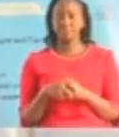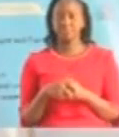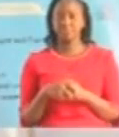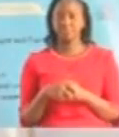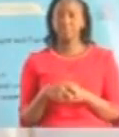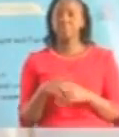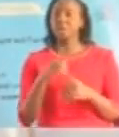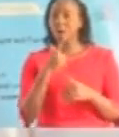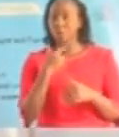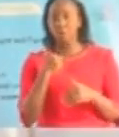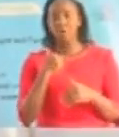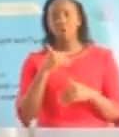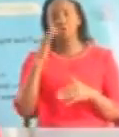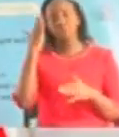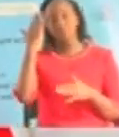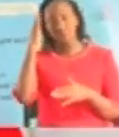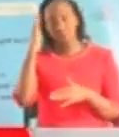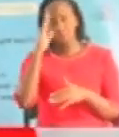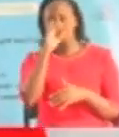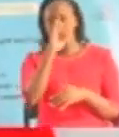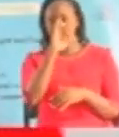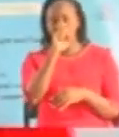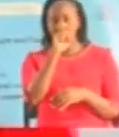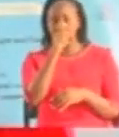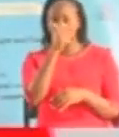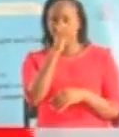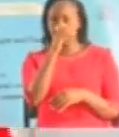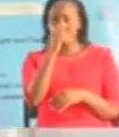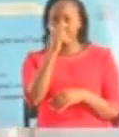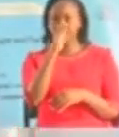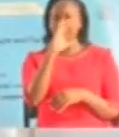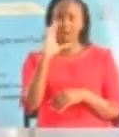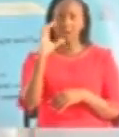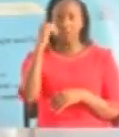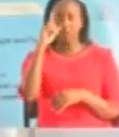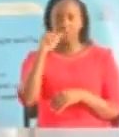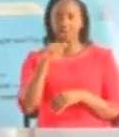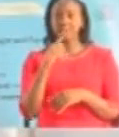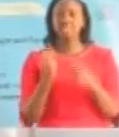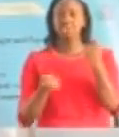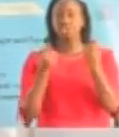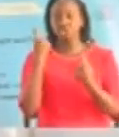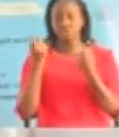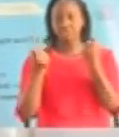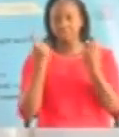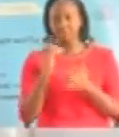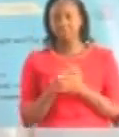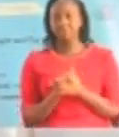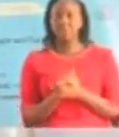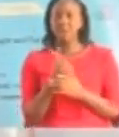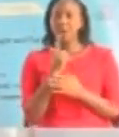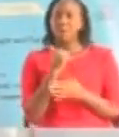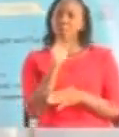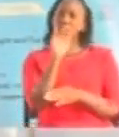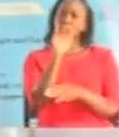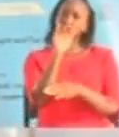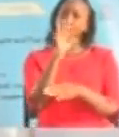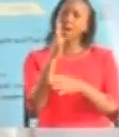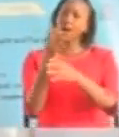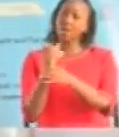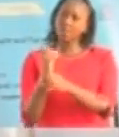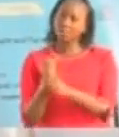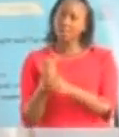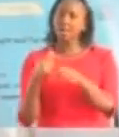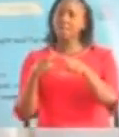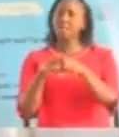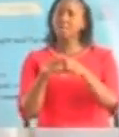I want to acknowledge Isaac Awodo for this initiative. I want to appeal to our alumni and all members